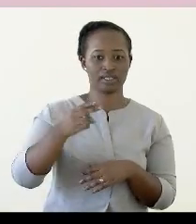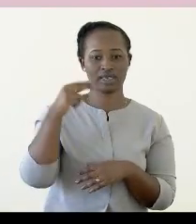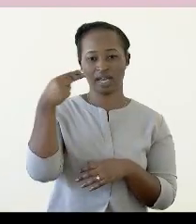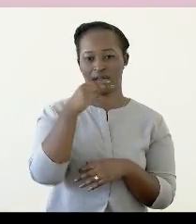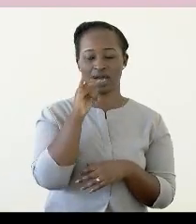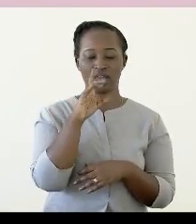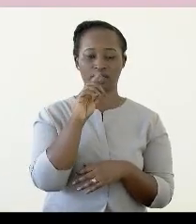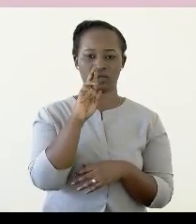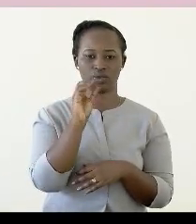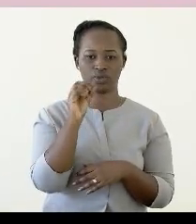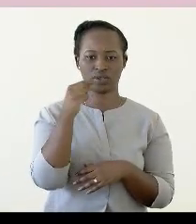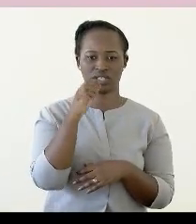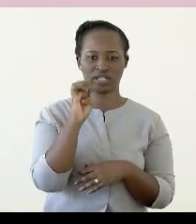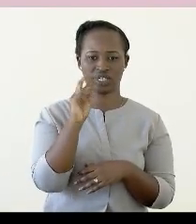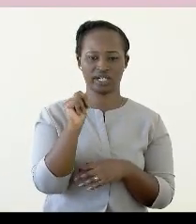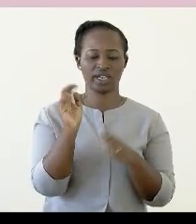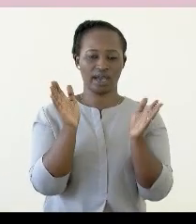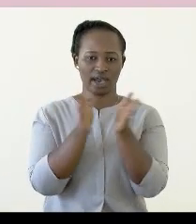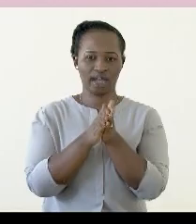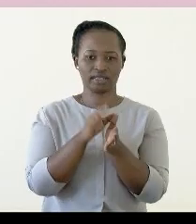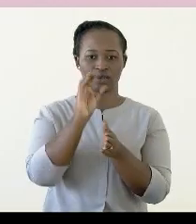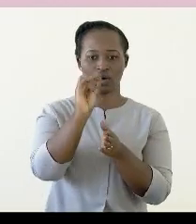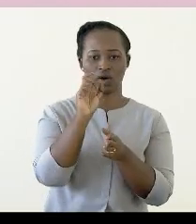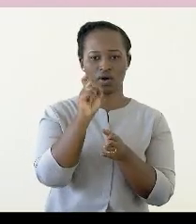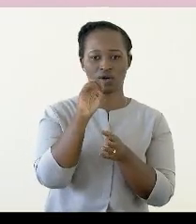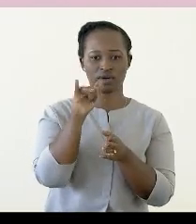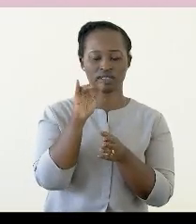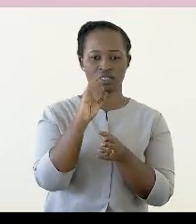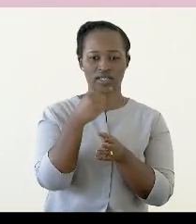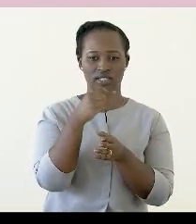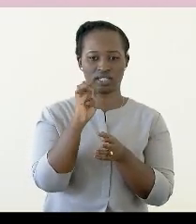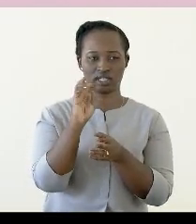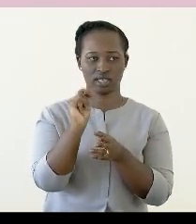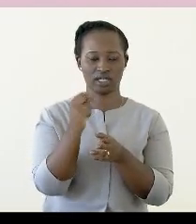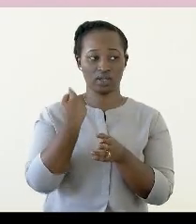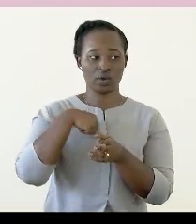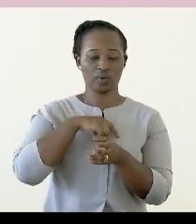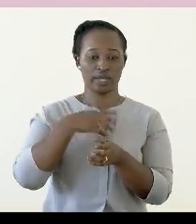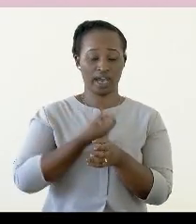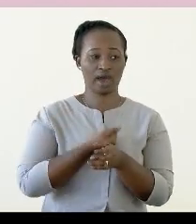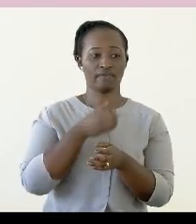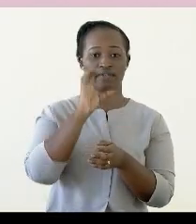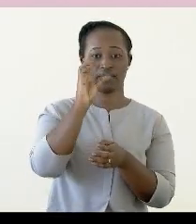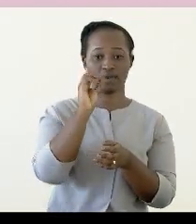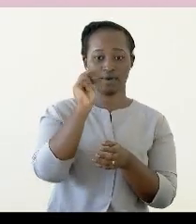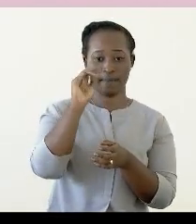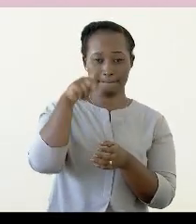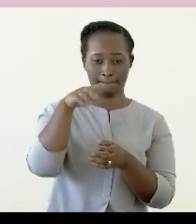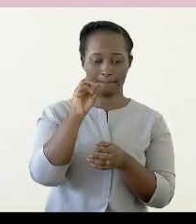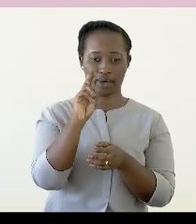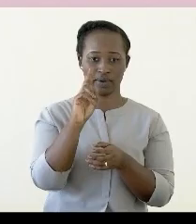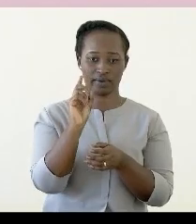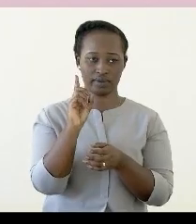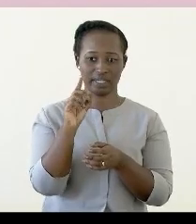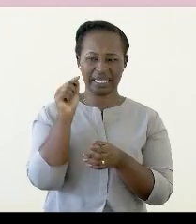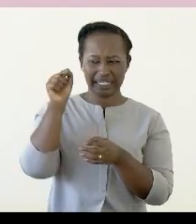hydrogen and oxygen. So in this case, we have a compound. And what is a compound? We